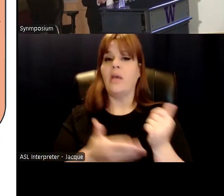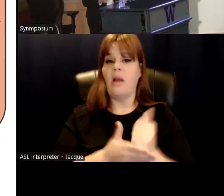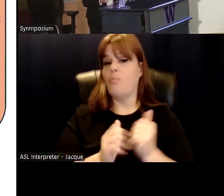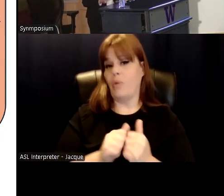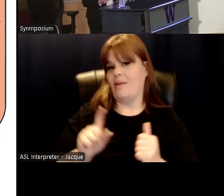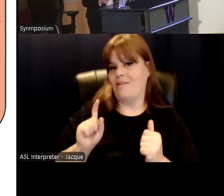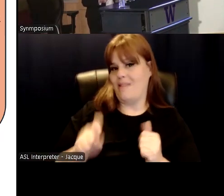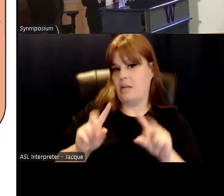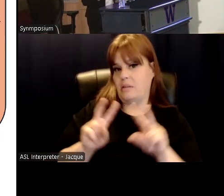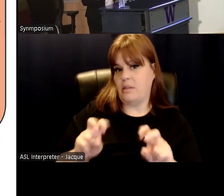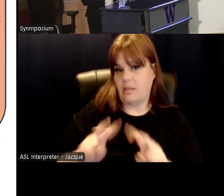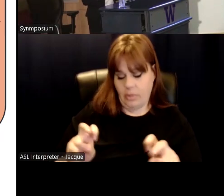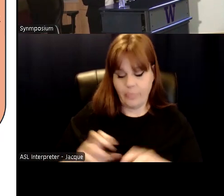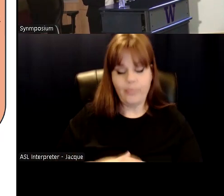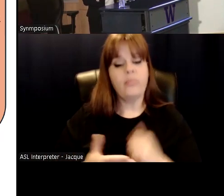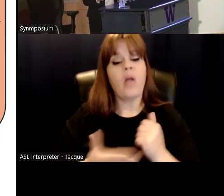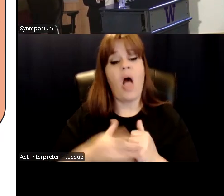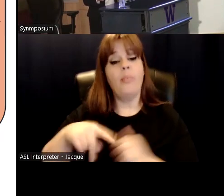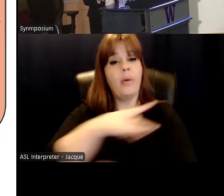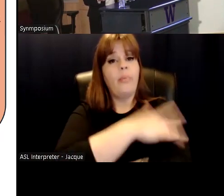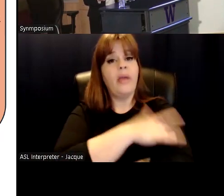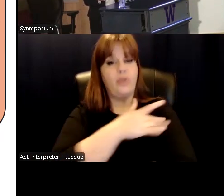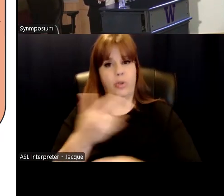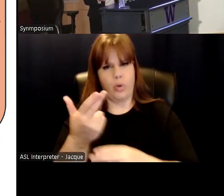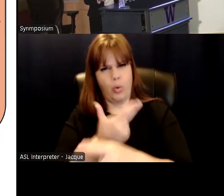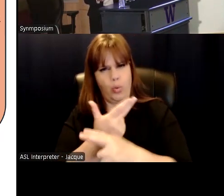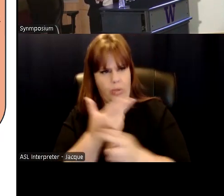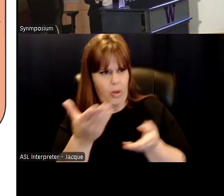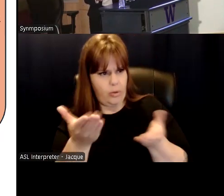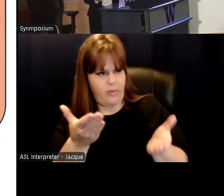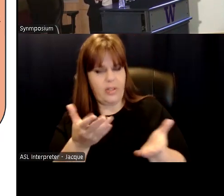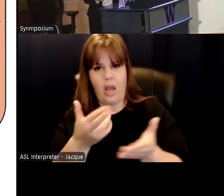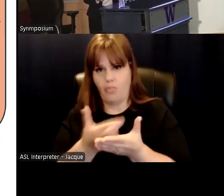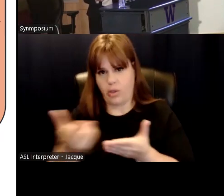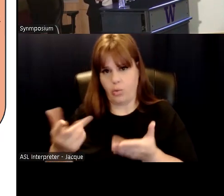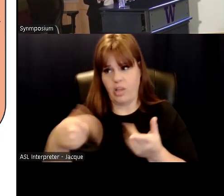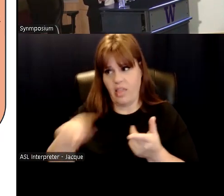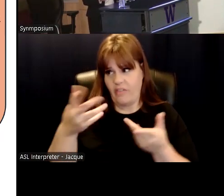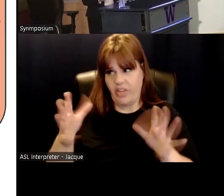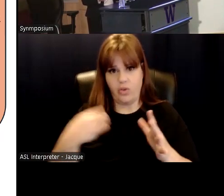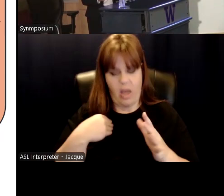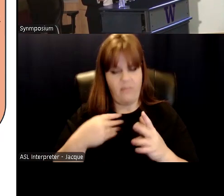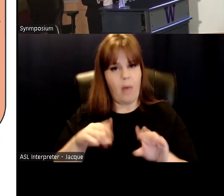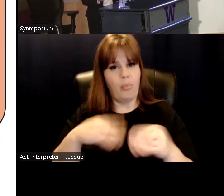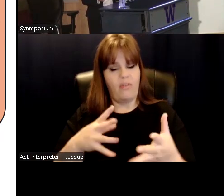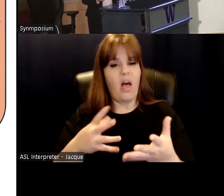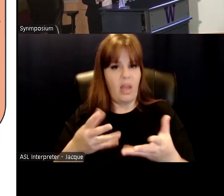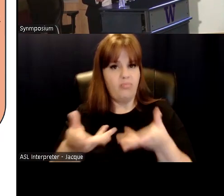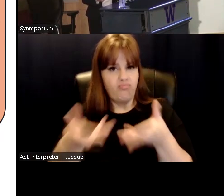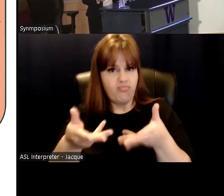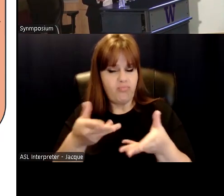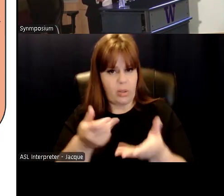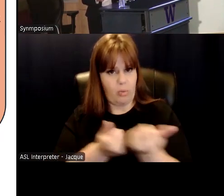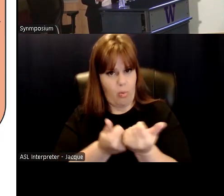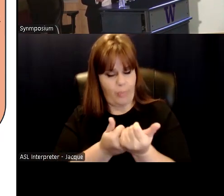help them leverage the services and the resources that they have and provide consultative support on this. We